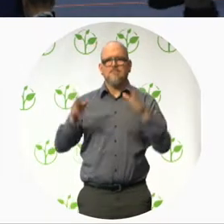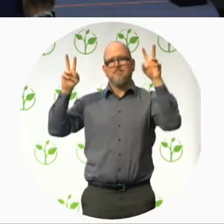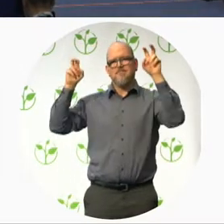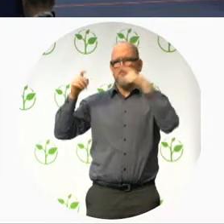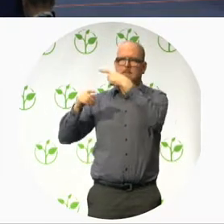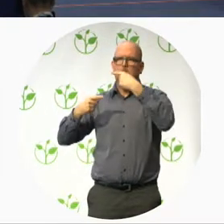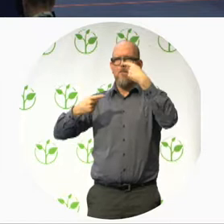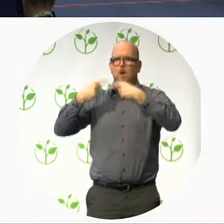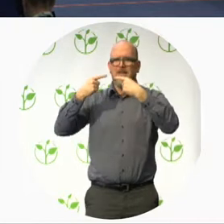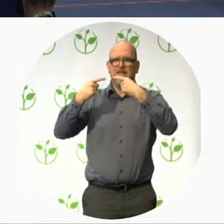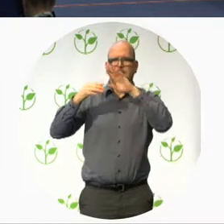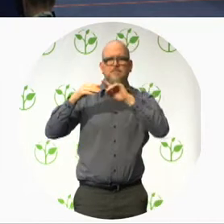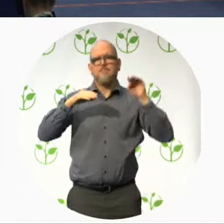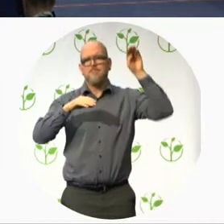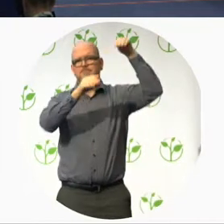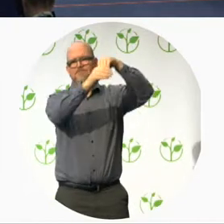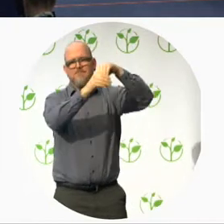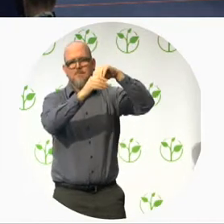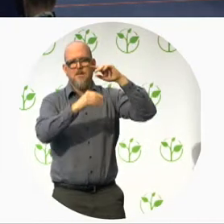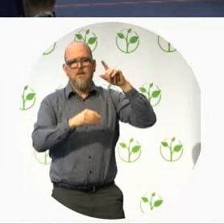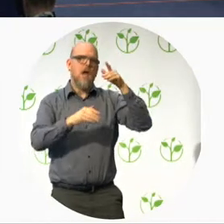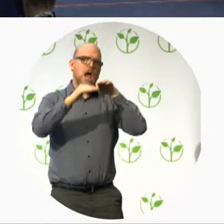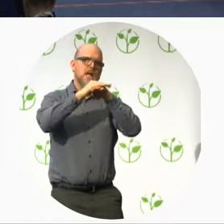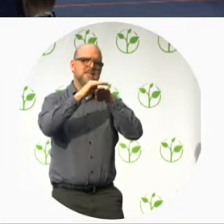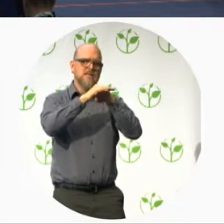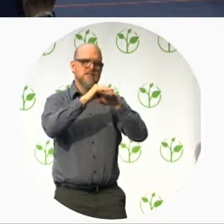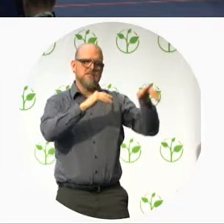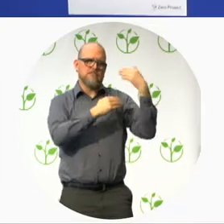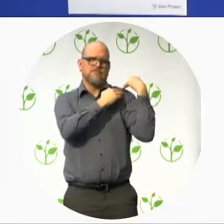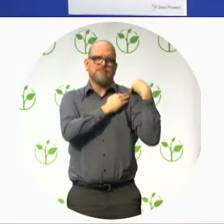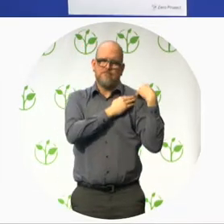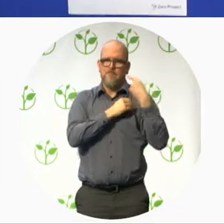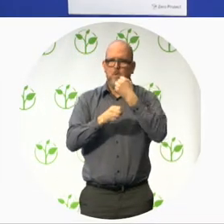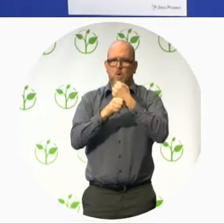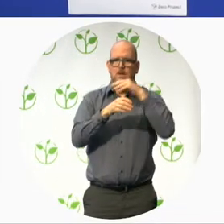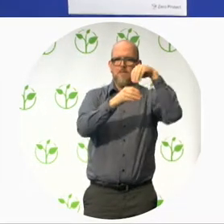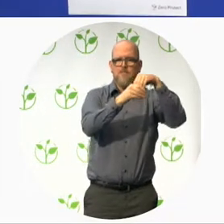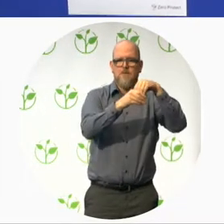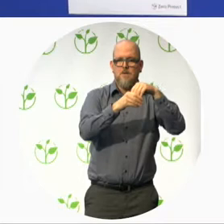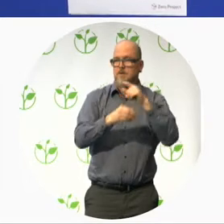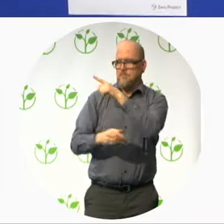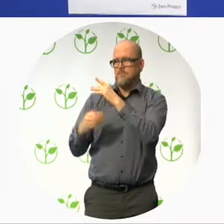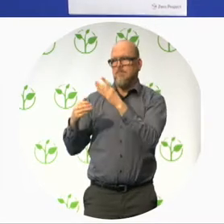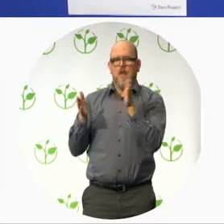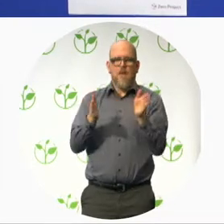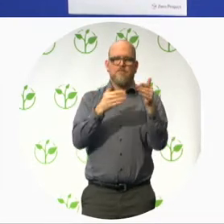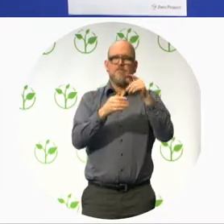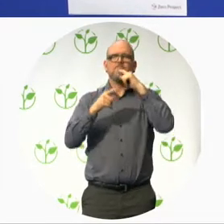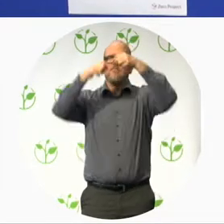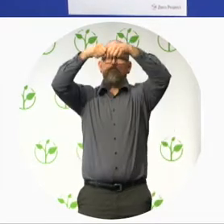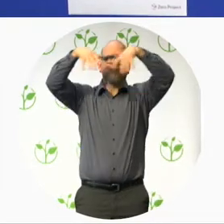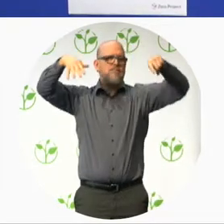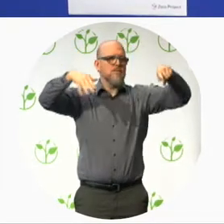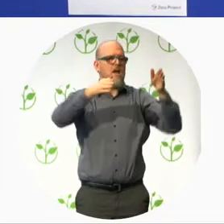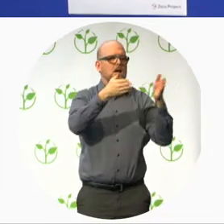hand over to you. Thank you very much. Thank you. Thank you for the introduction. As stated, my name is Stephen M. King. Sorry